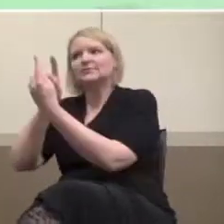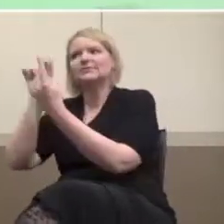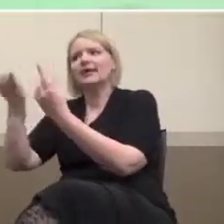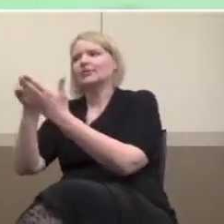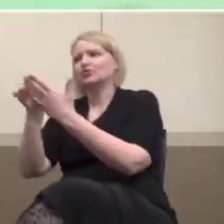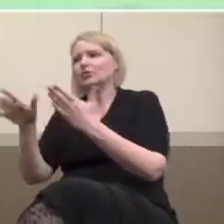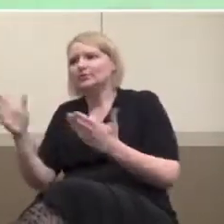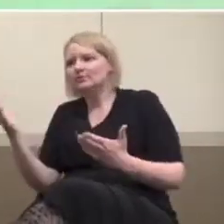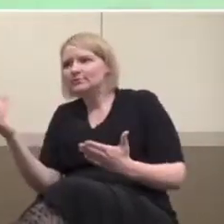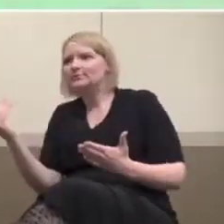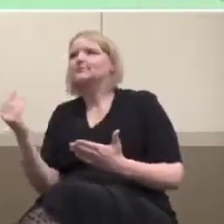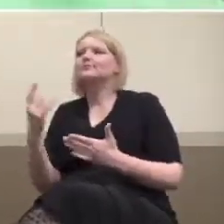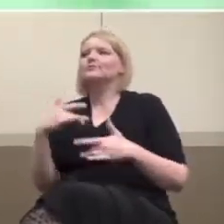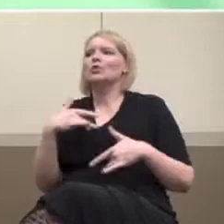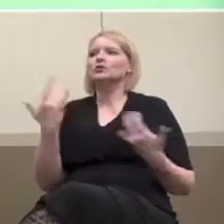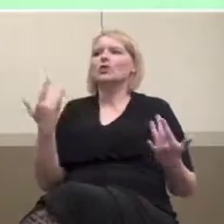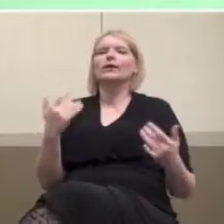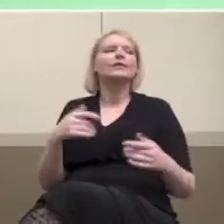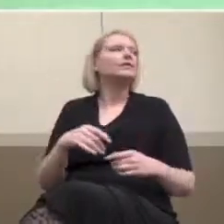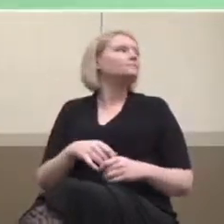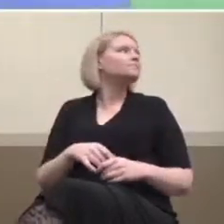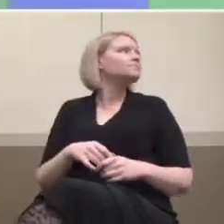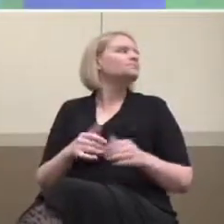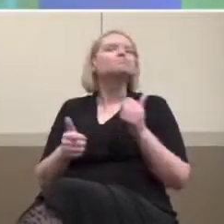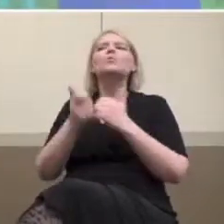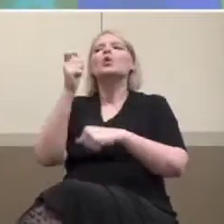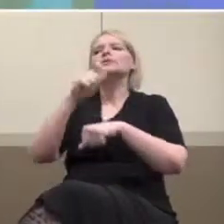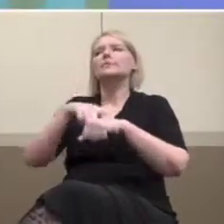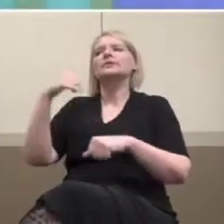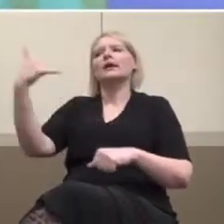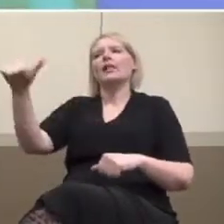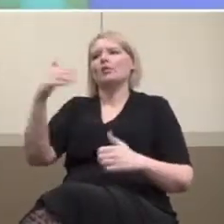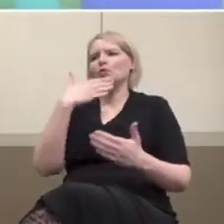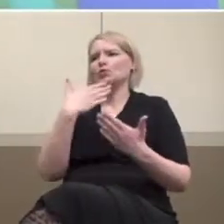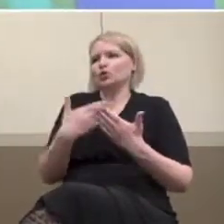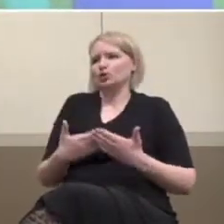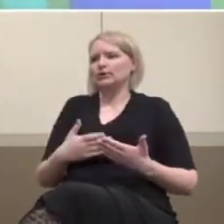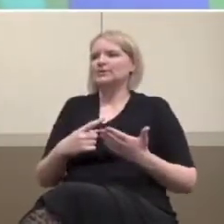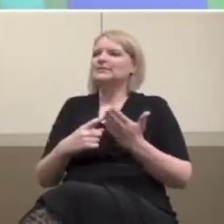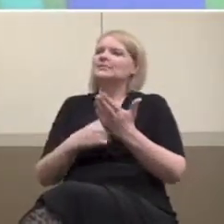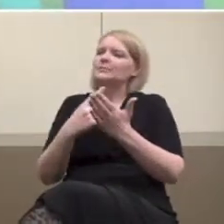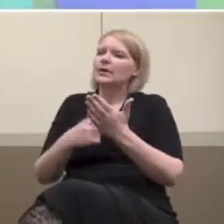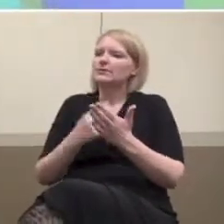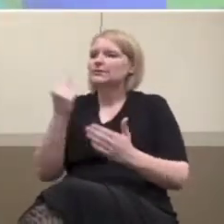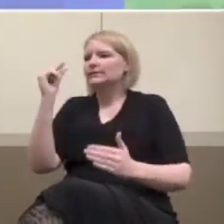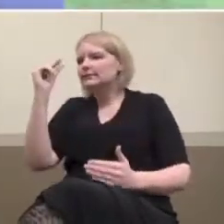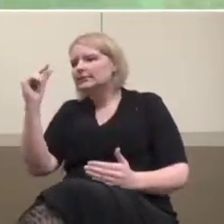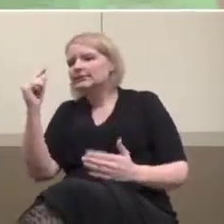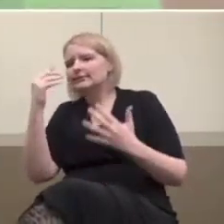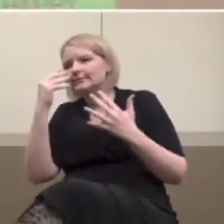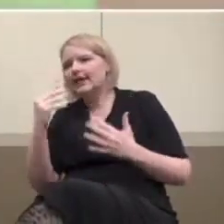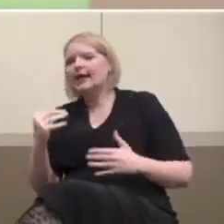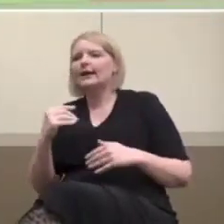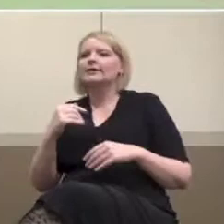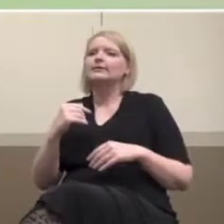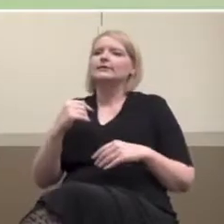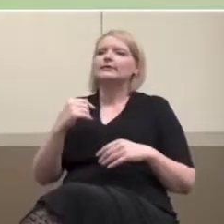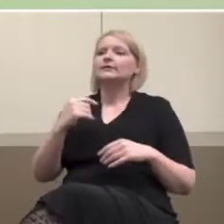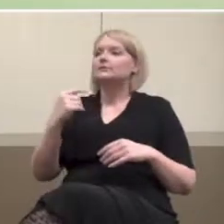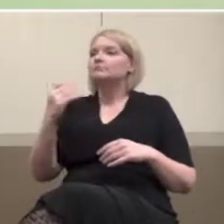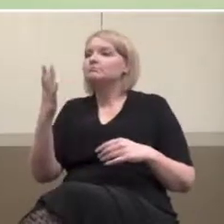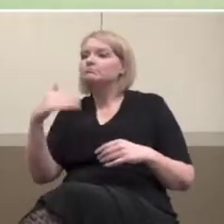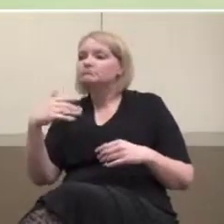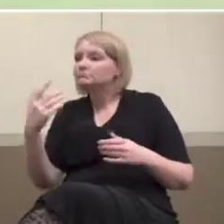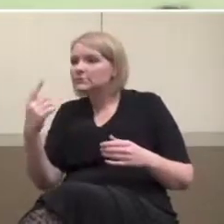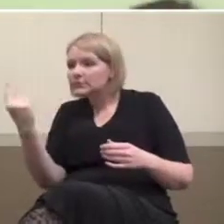out what's happening. Most of the time we get a yellow, which is good. Sometimes a little sad. You might just want to be like, well, something going on.